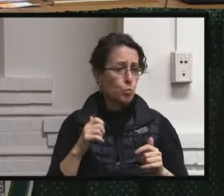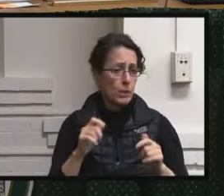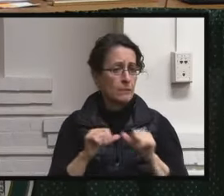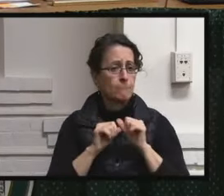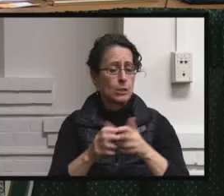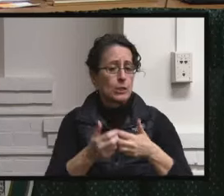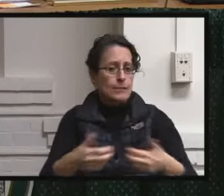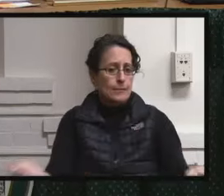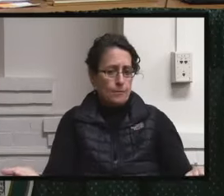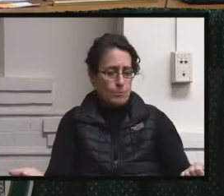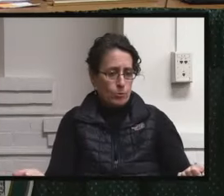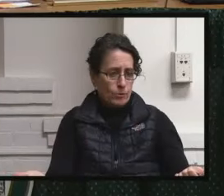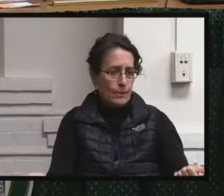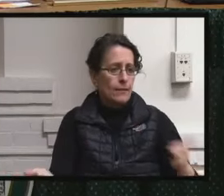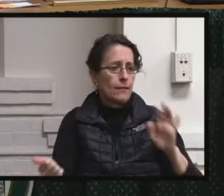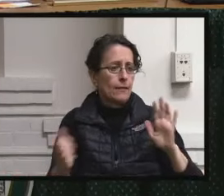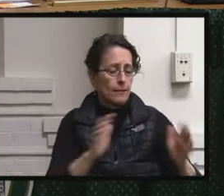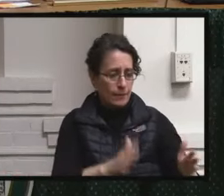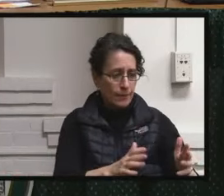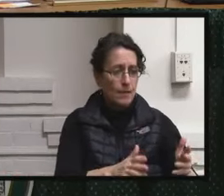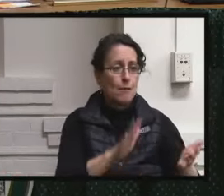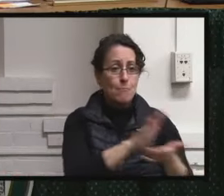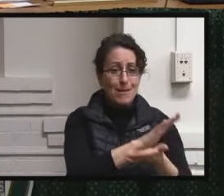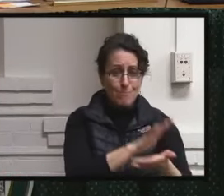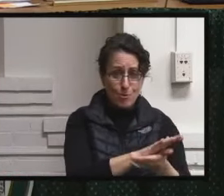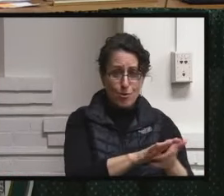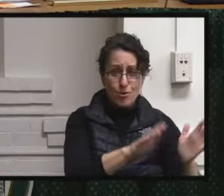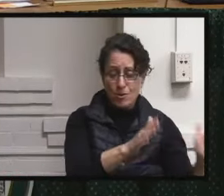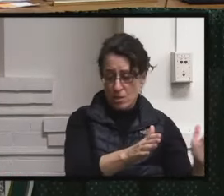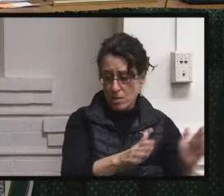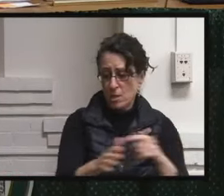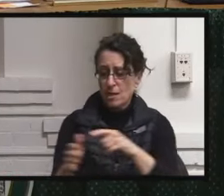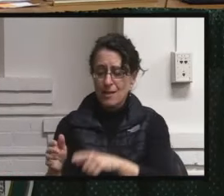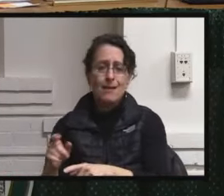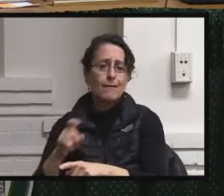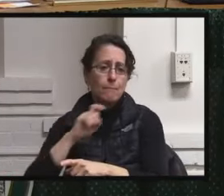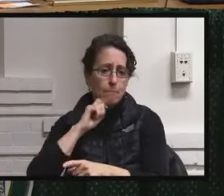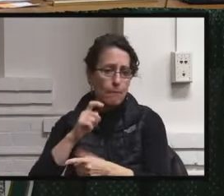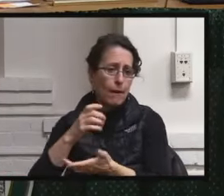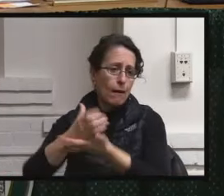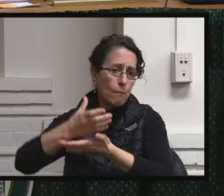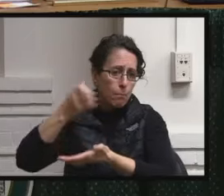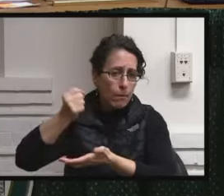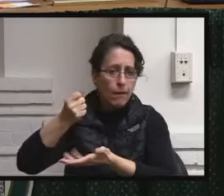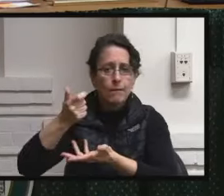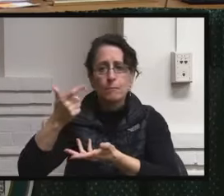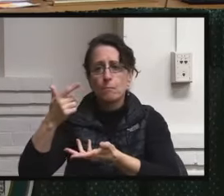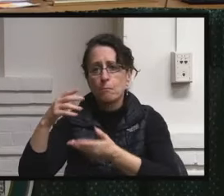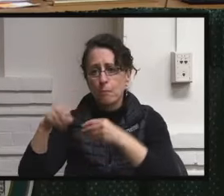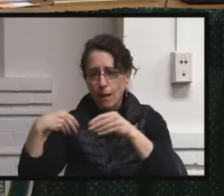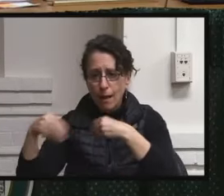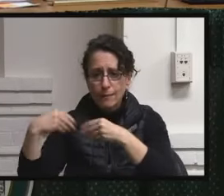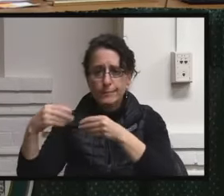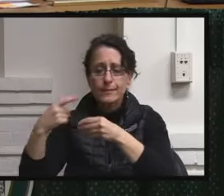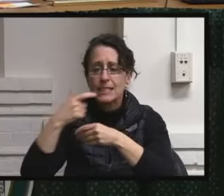recycling system using the materials recycling facility that's up at the Wyndham Solid Waste Management District on Old Ferry